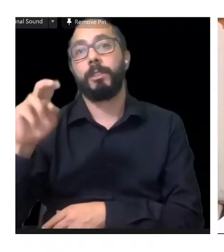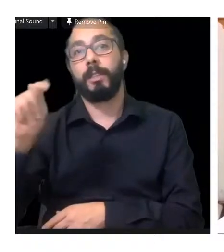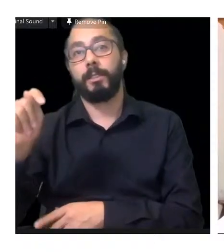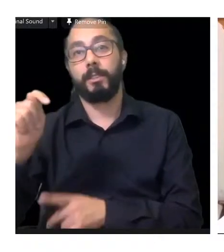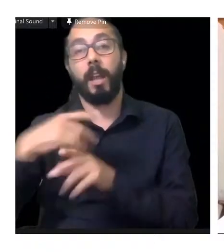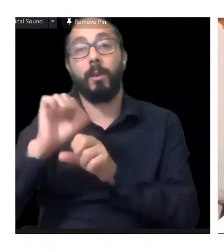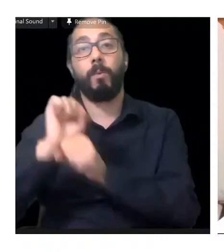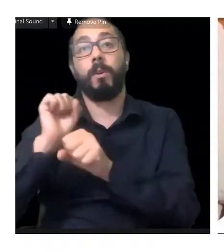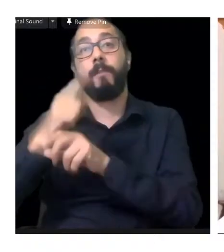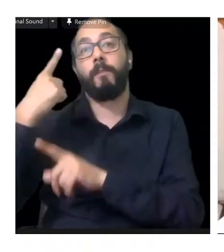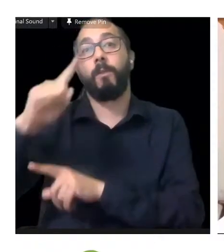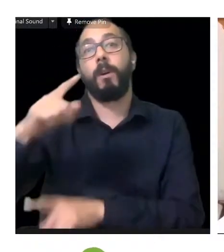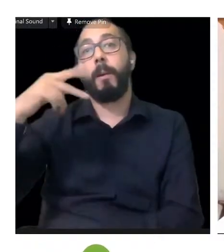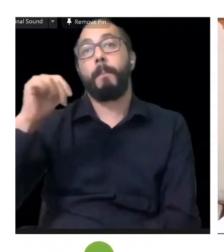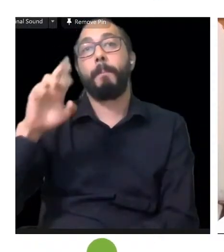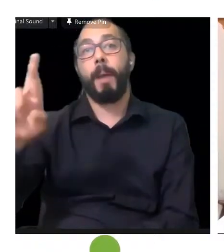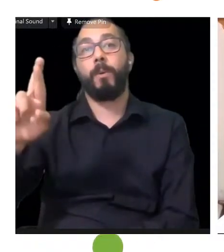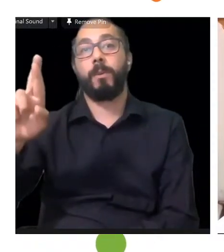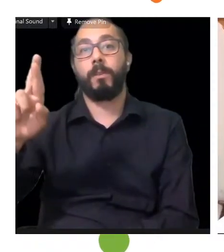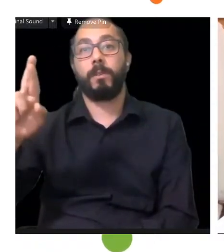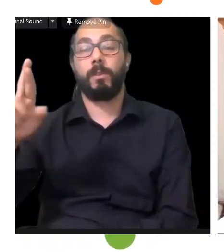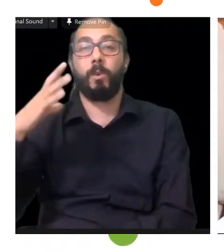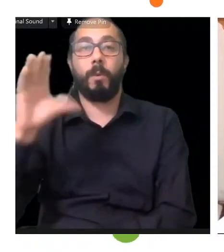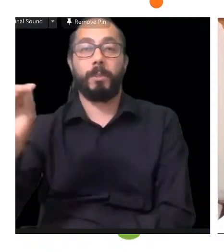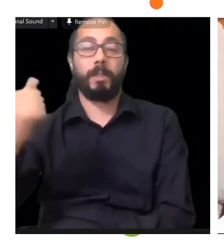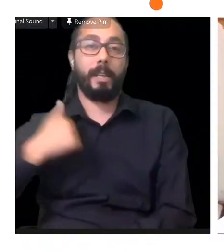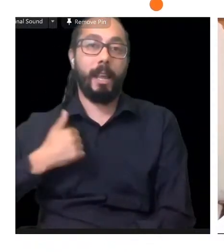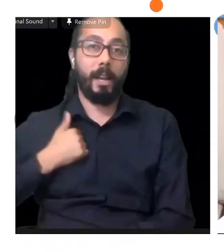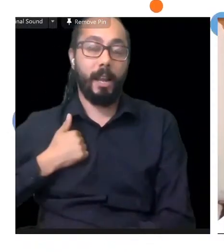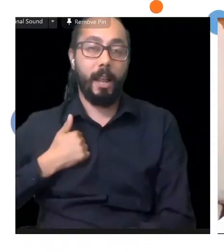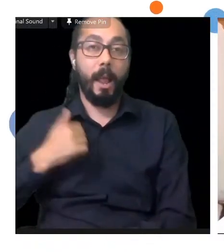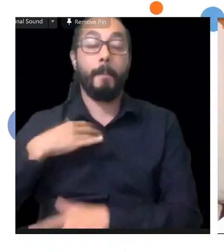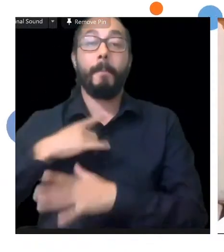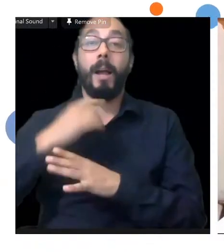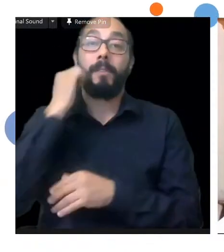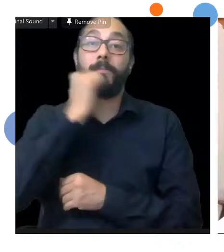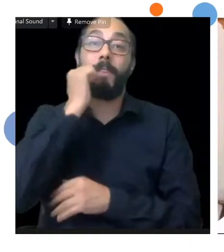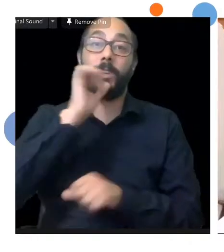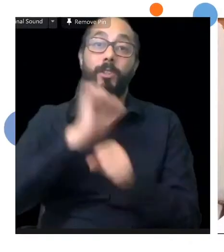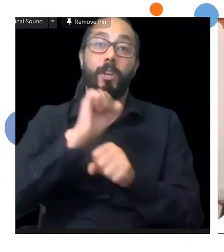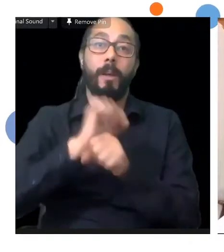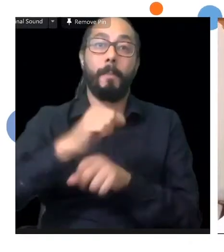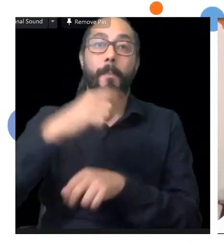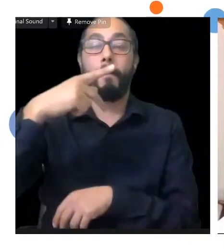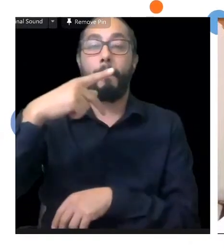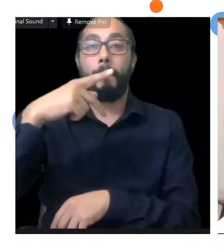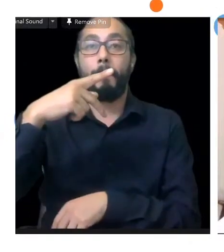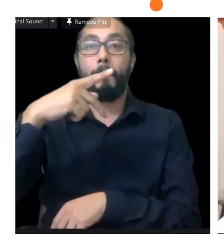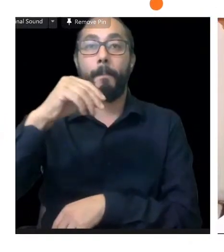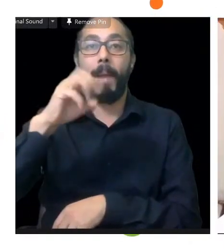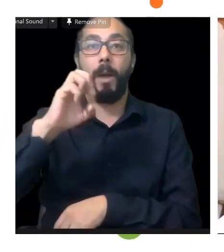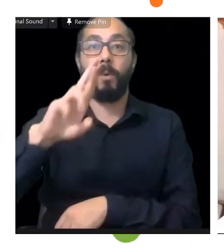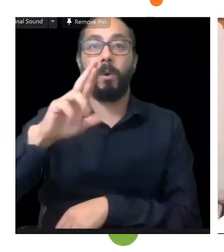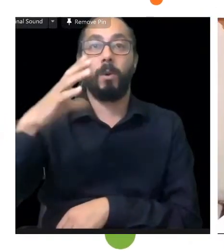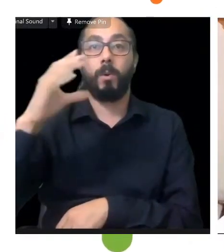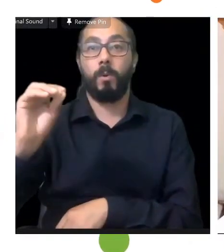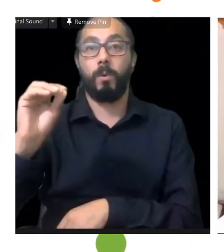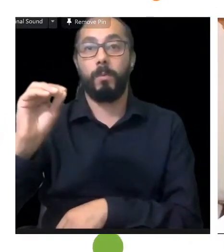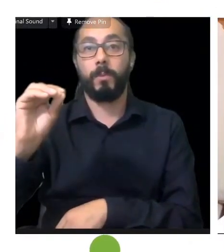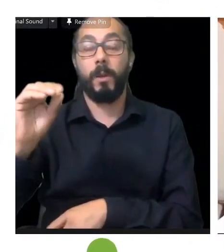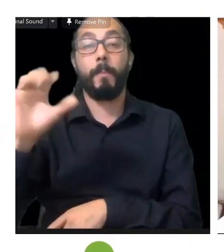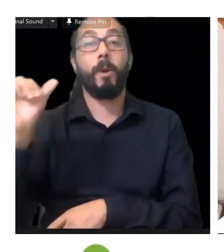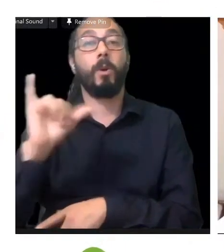of Canada. My day job is with Power Corporation, and I also am a member of the Board of Business for the Arts.